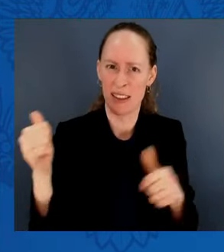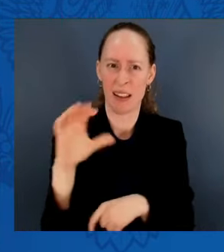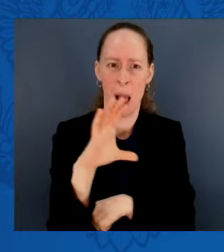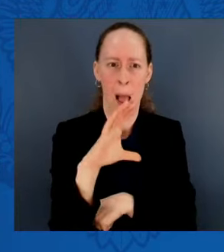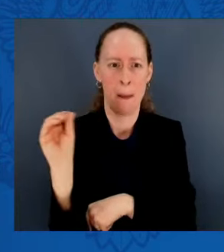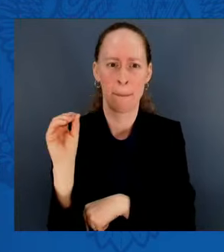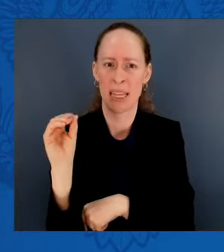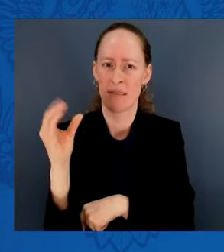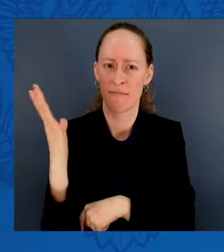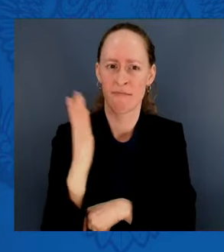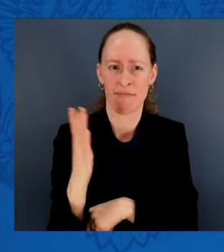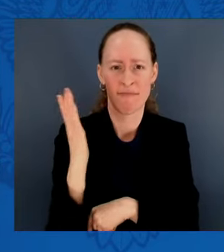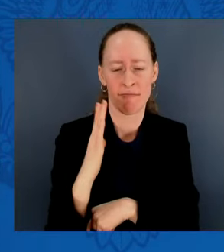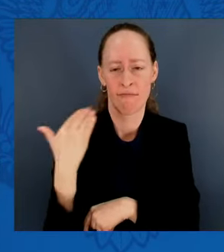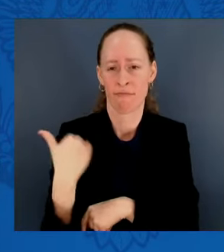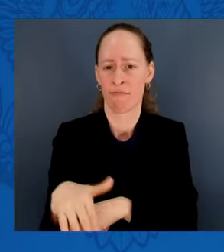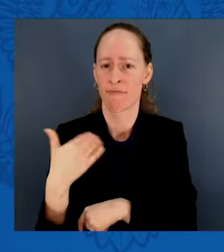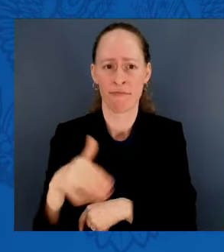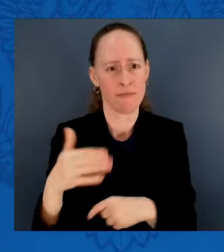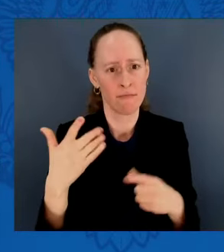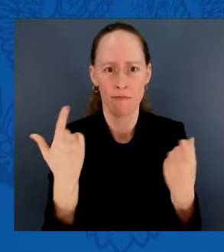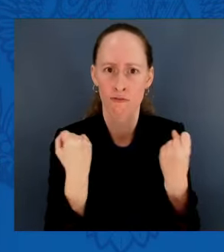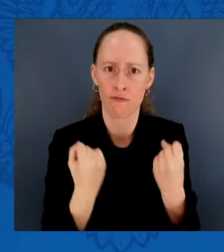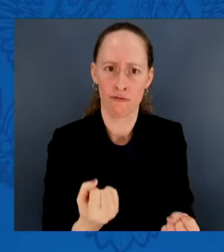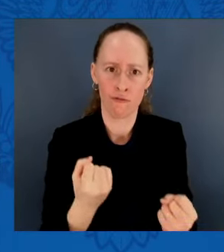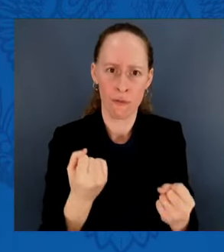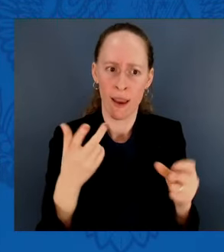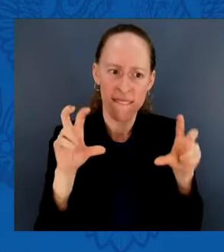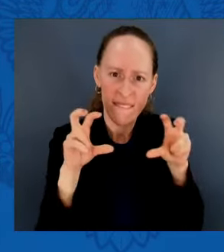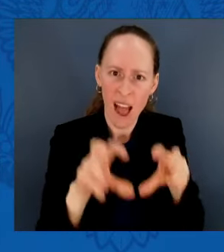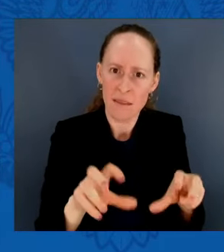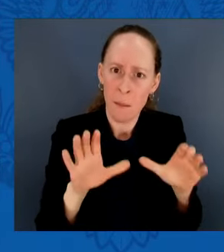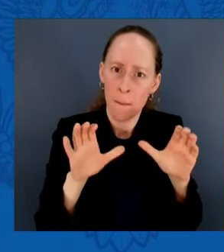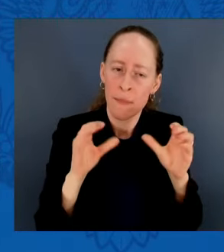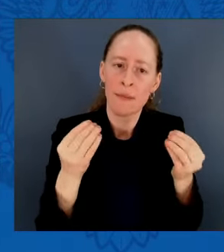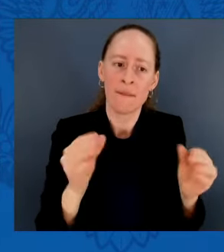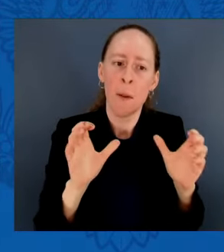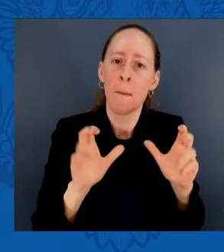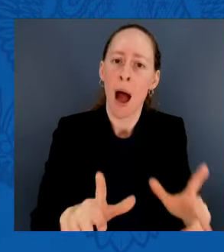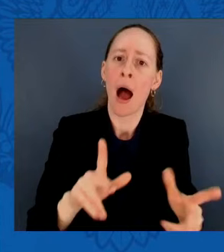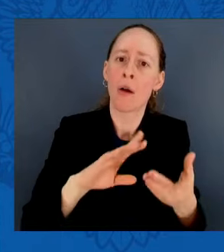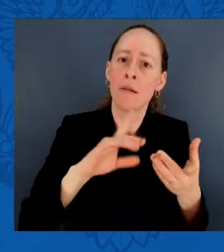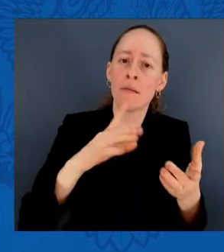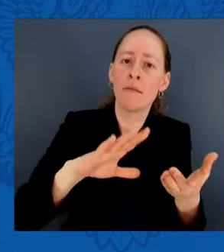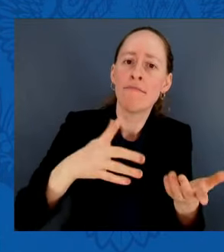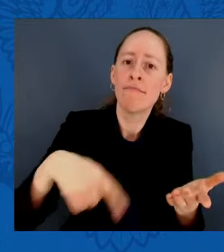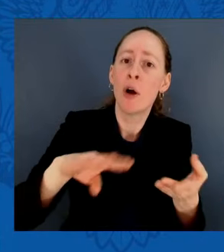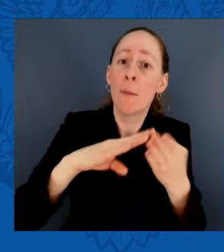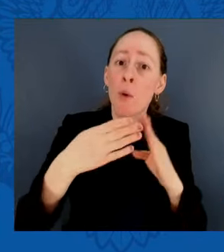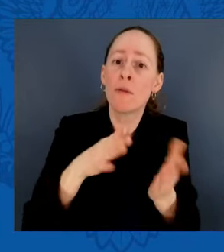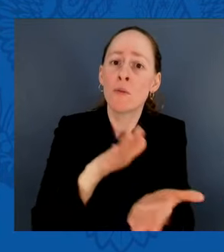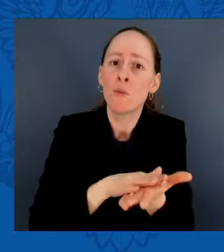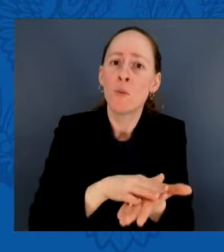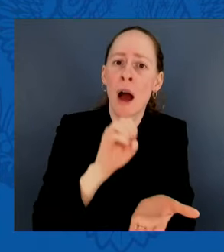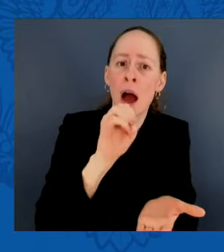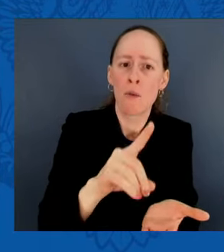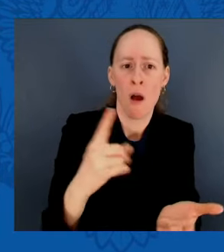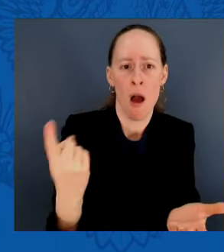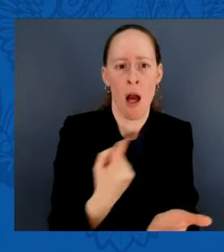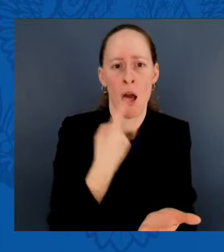me providing you the opportunity for the best educated workforce in the world? And they all looked at me and said, I think you're